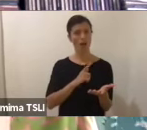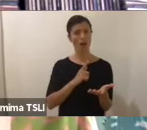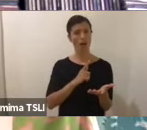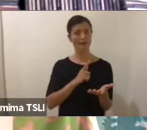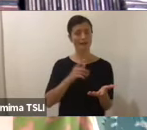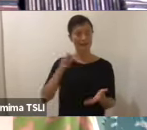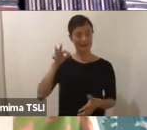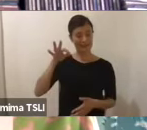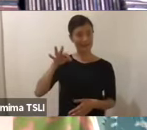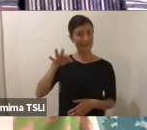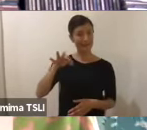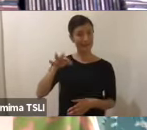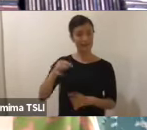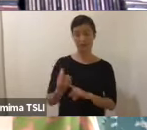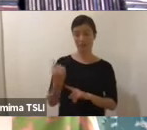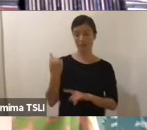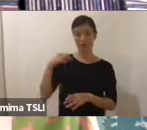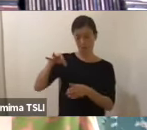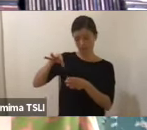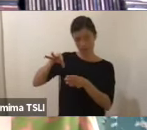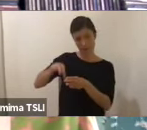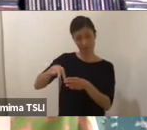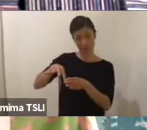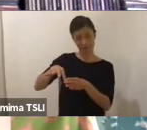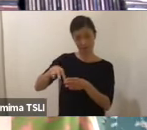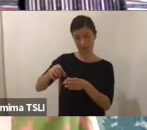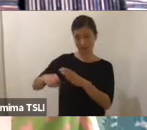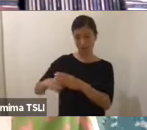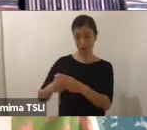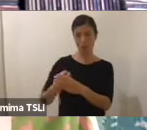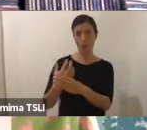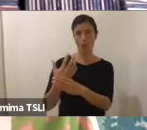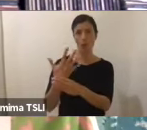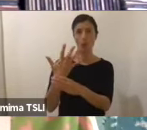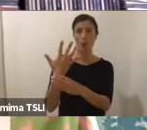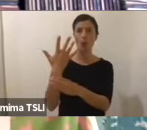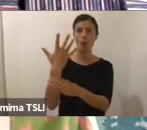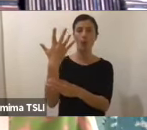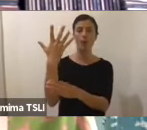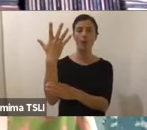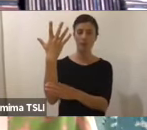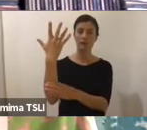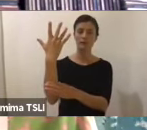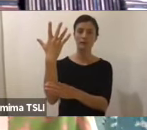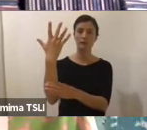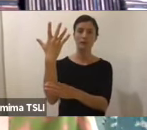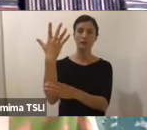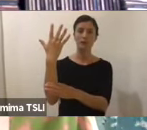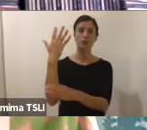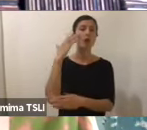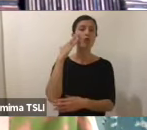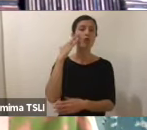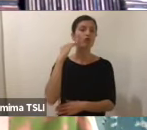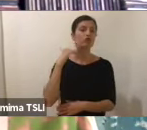blooming so we can't change the fact that those seeds were planted they simply blossom the racial consciousness of the past